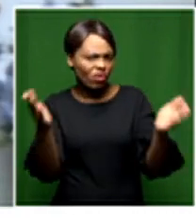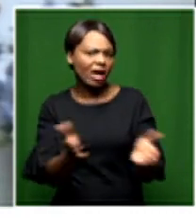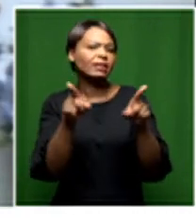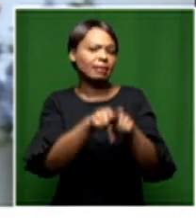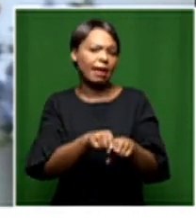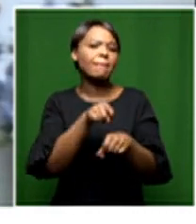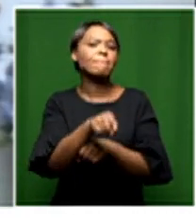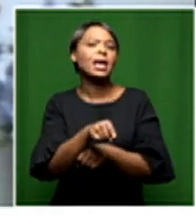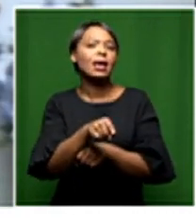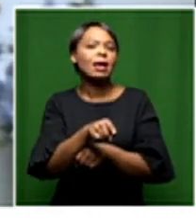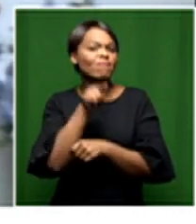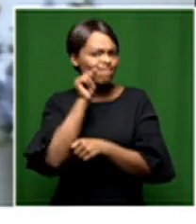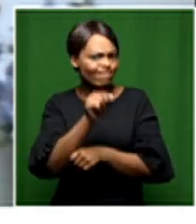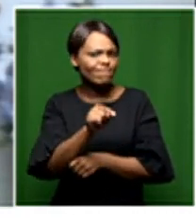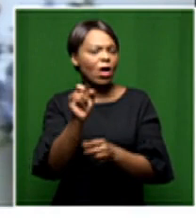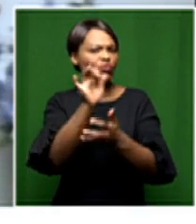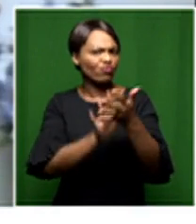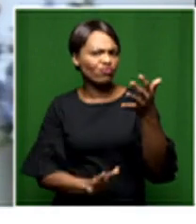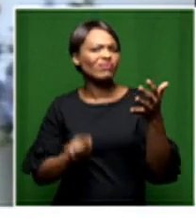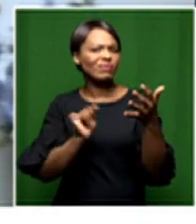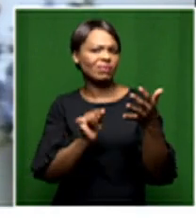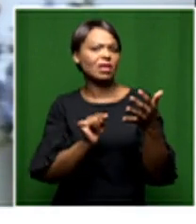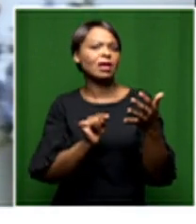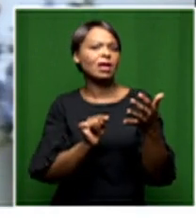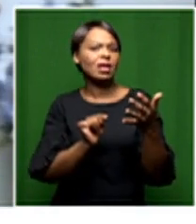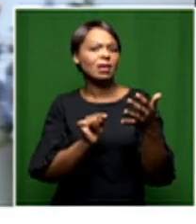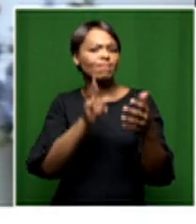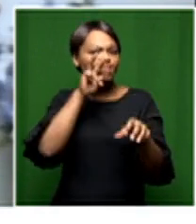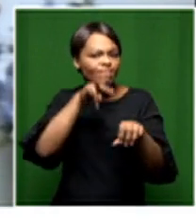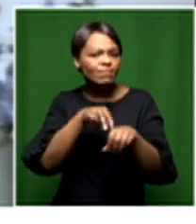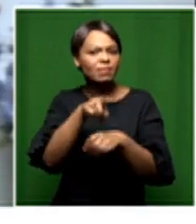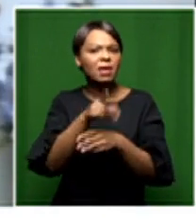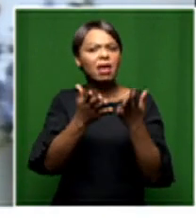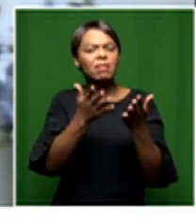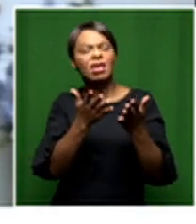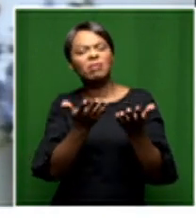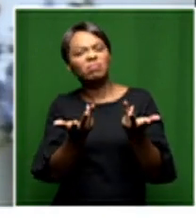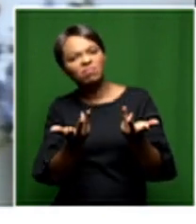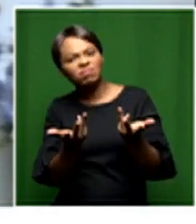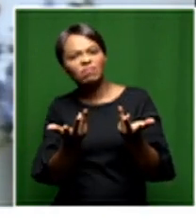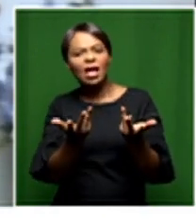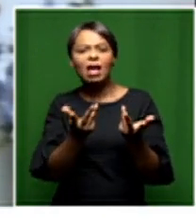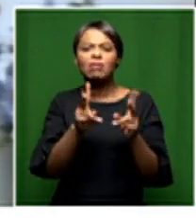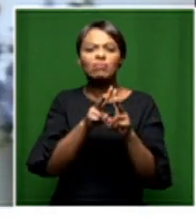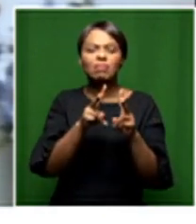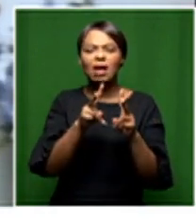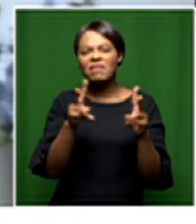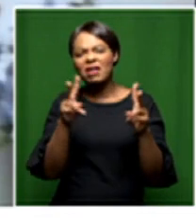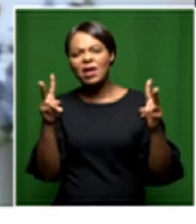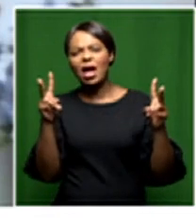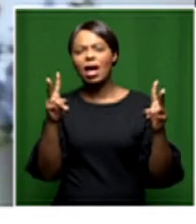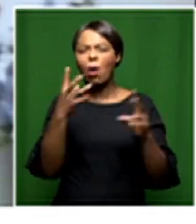so that is really the statement wanting to give effect to what was probably a very, very heated,